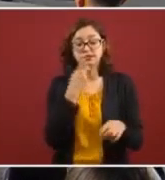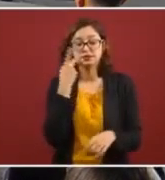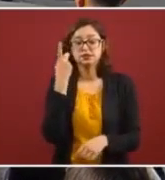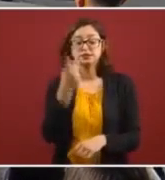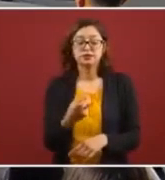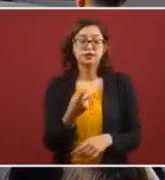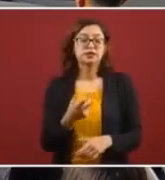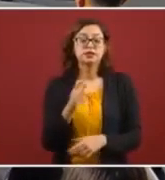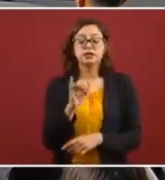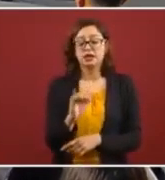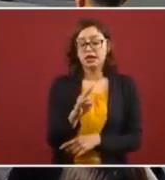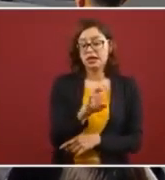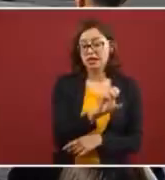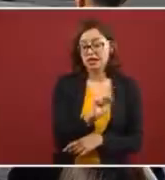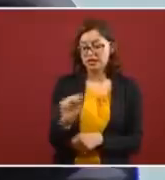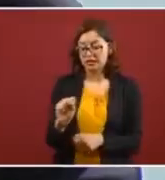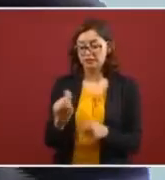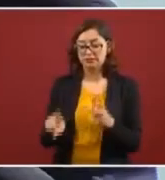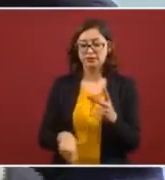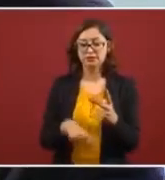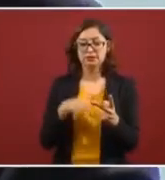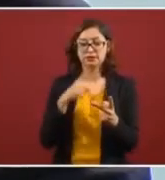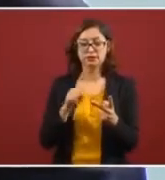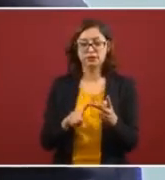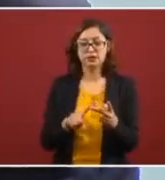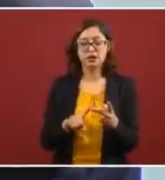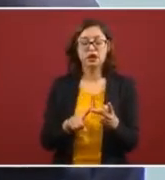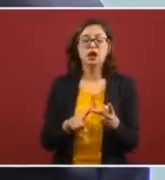from 2019 to